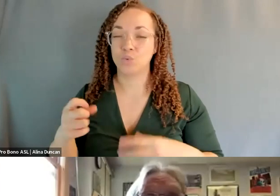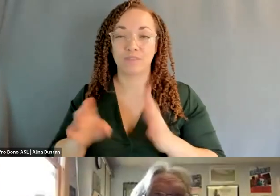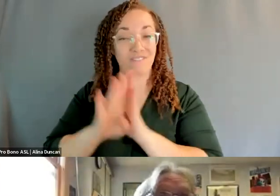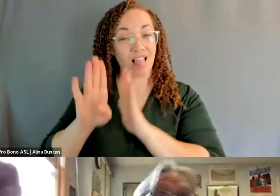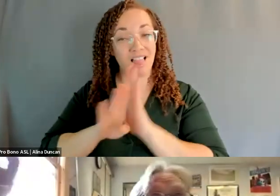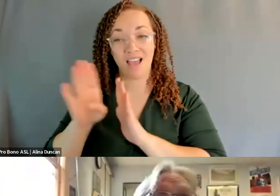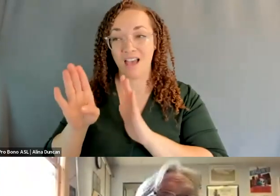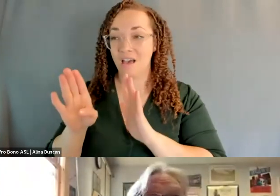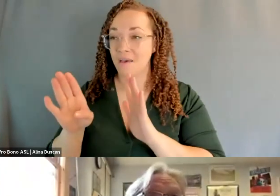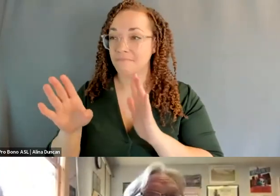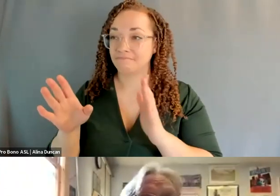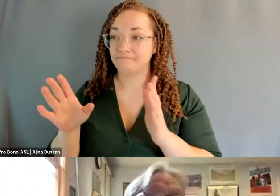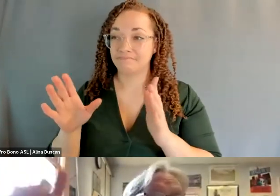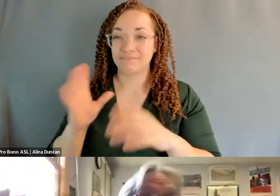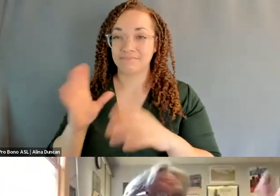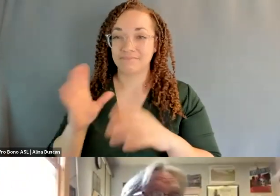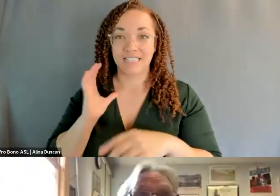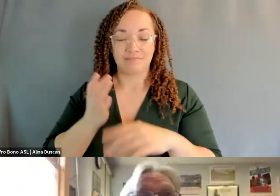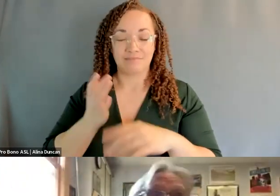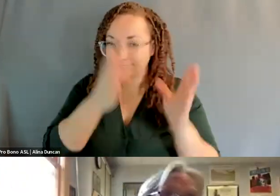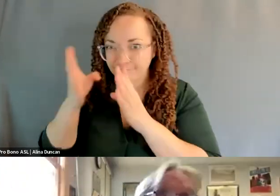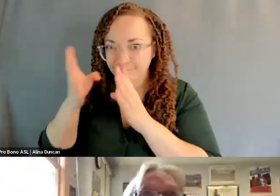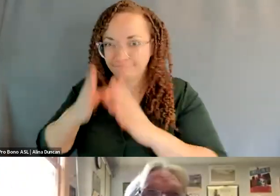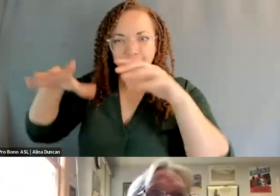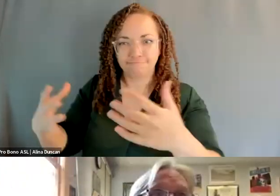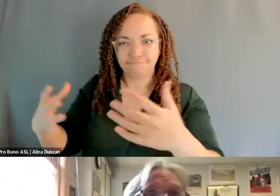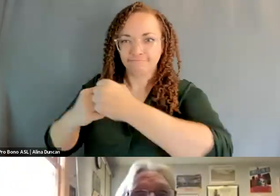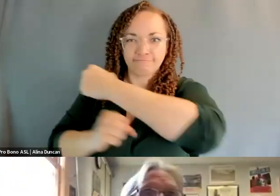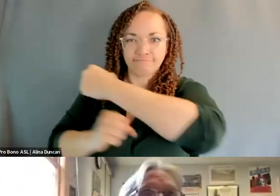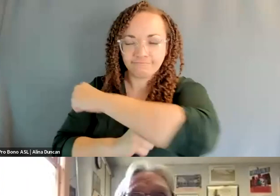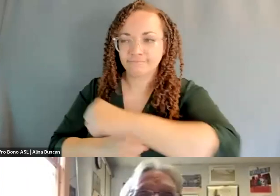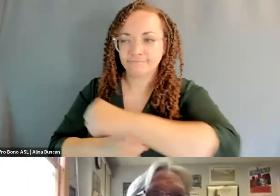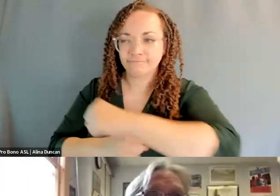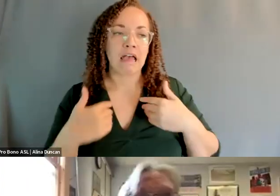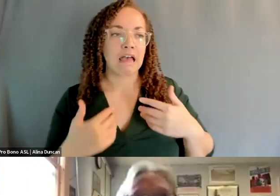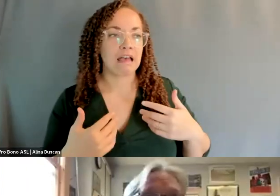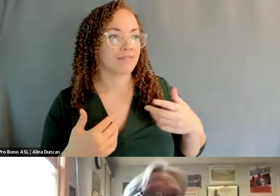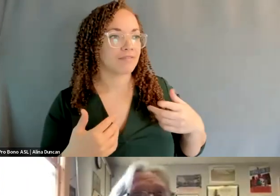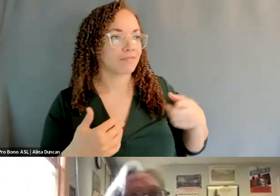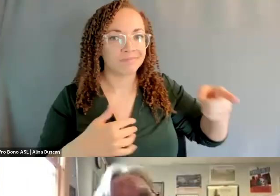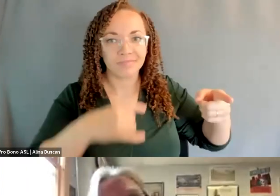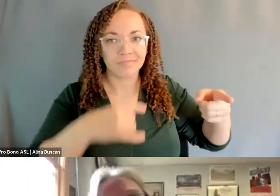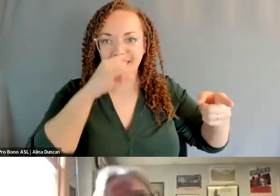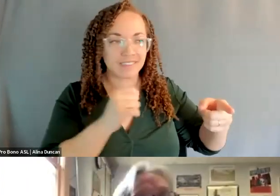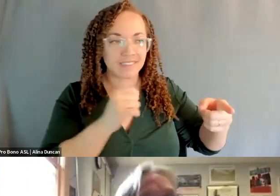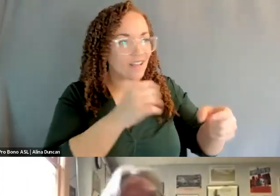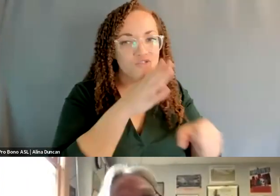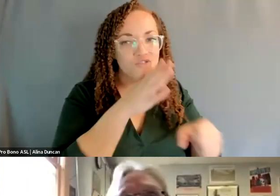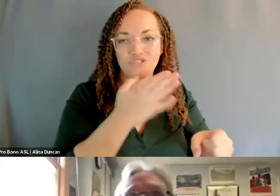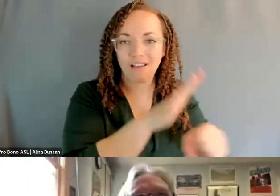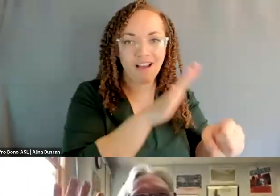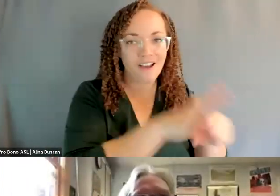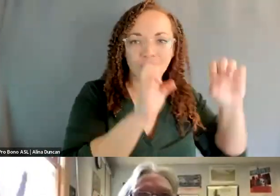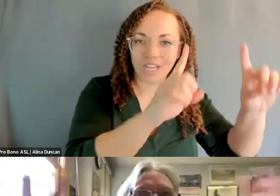there's unhoused people having a demo here, and there's kids not getting a decent education having a demo here, and